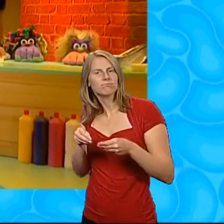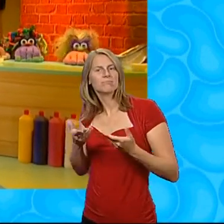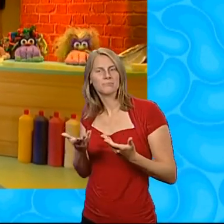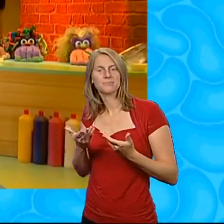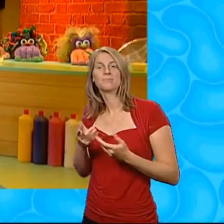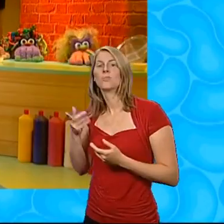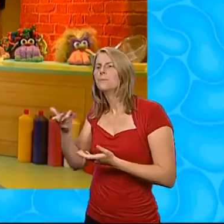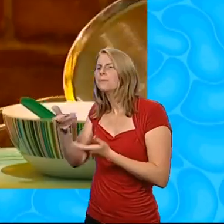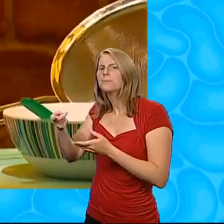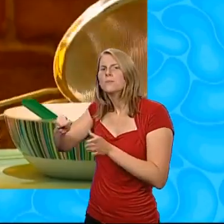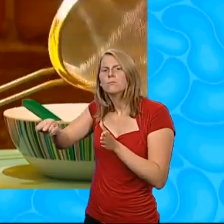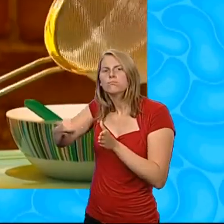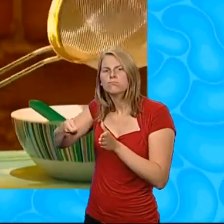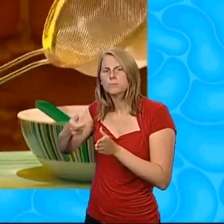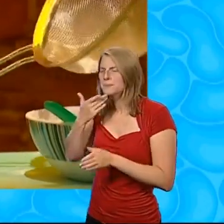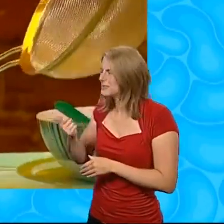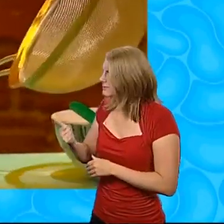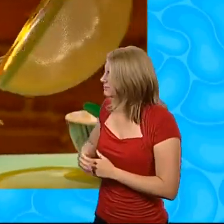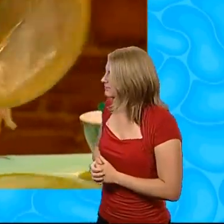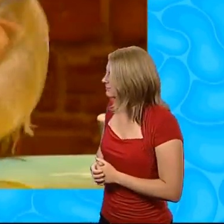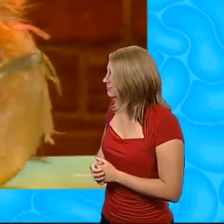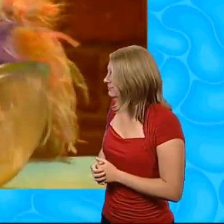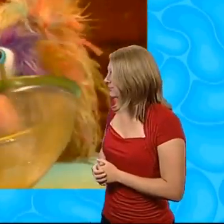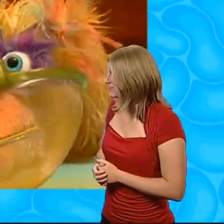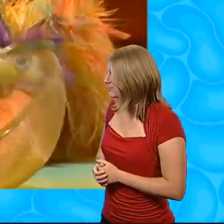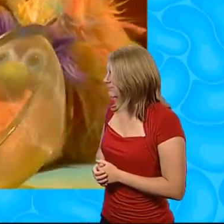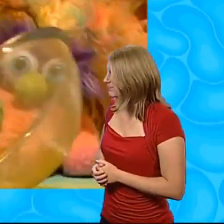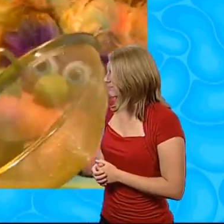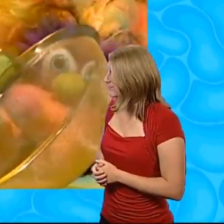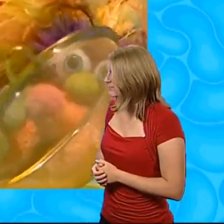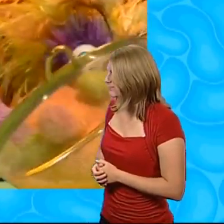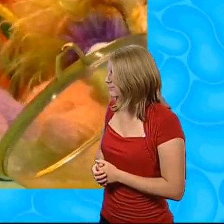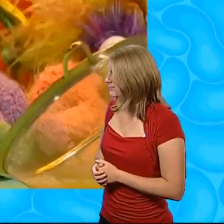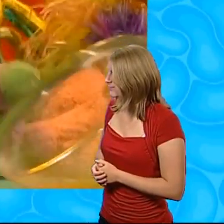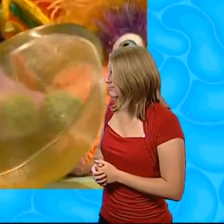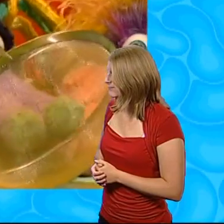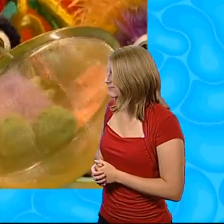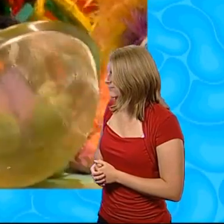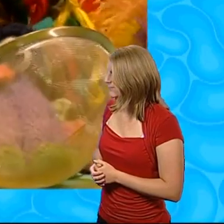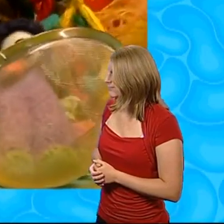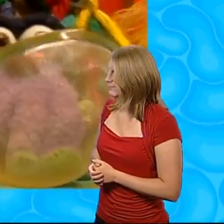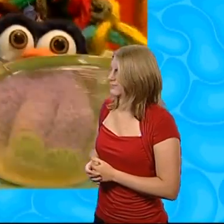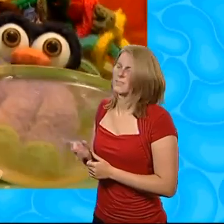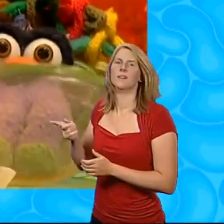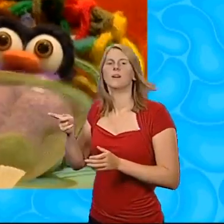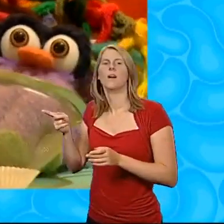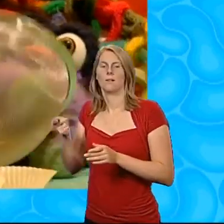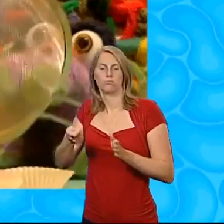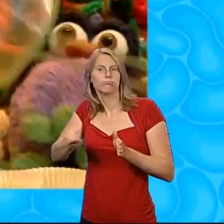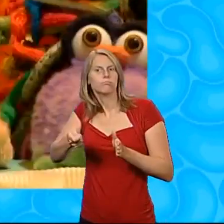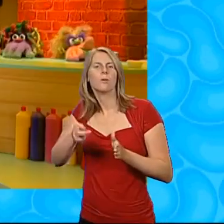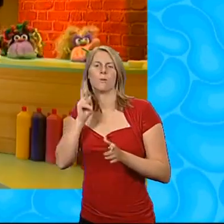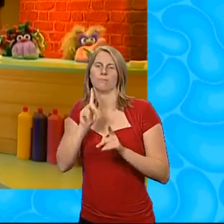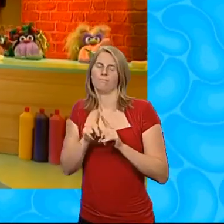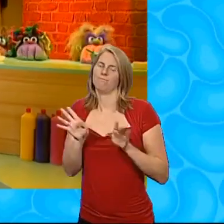bowl down towards this end of the table, please. I'll show you the bit that makes it really look like fairies. Got it, Dib-Dab. There Thank